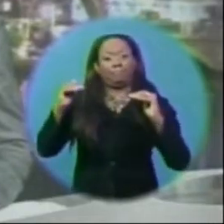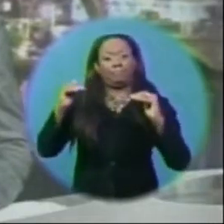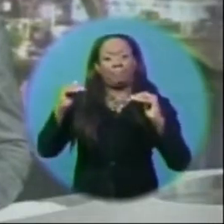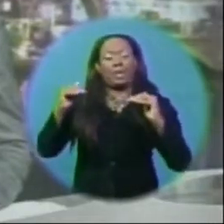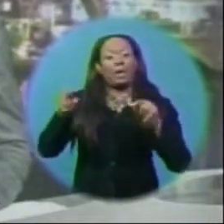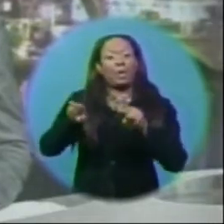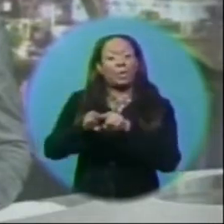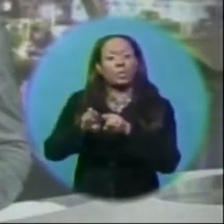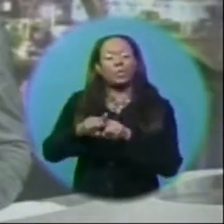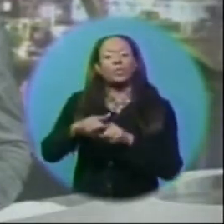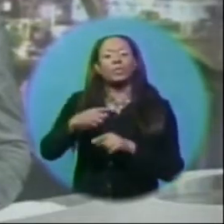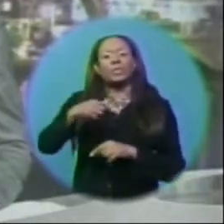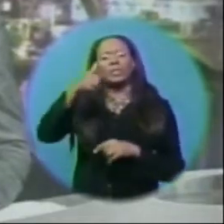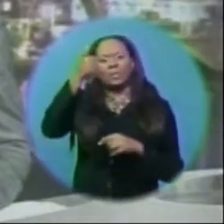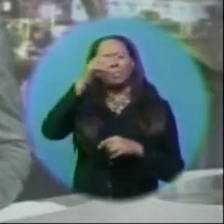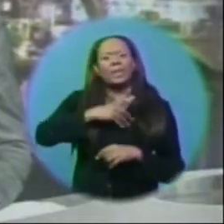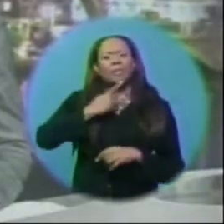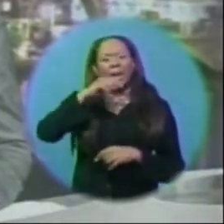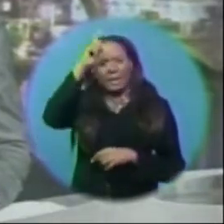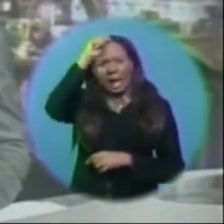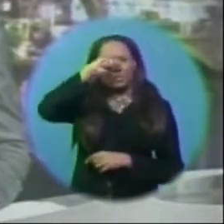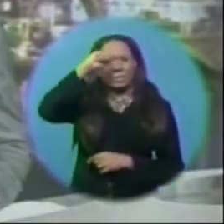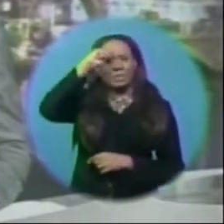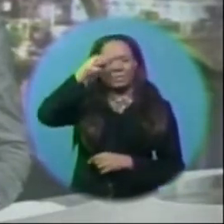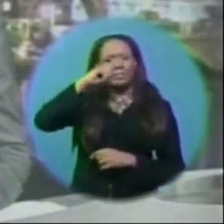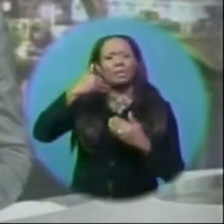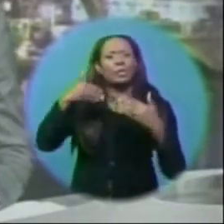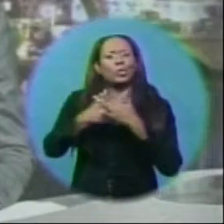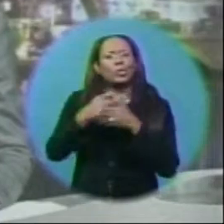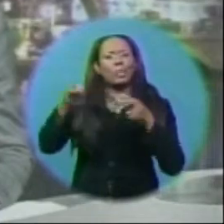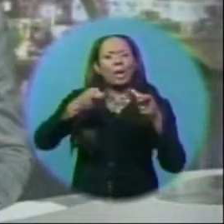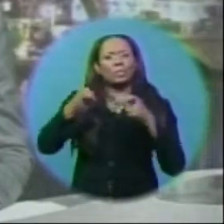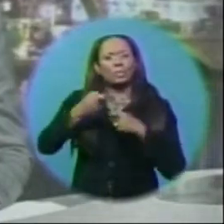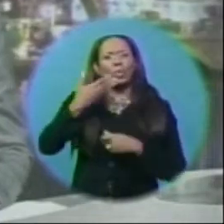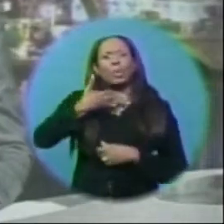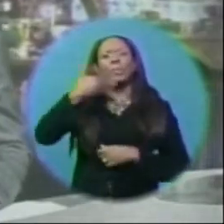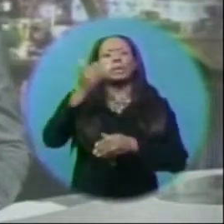of Red Caps, which is now under new management. Kent Jerson has that story.